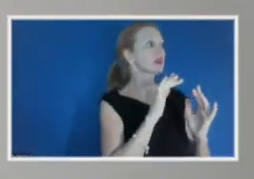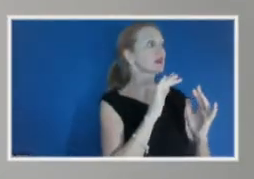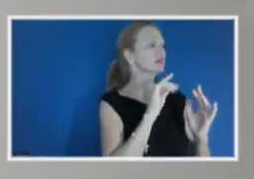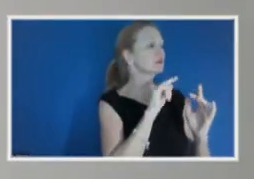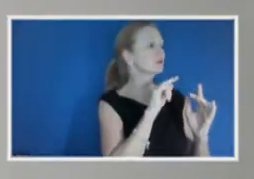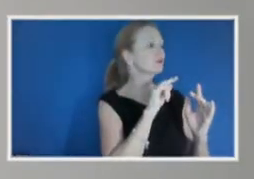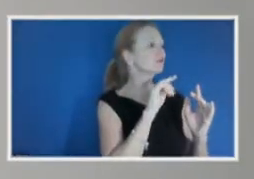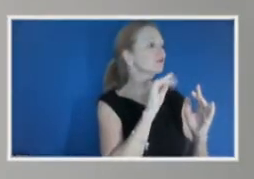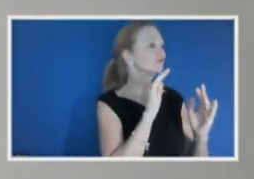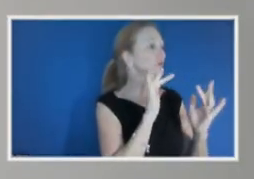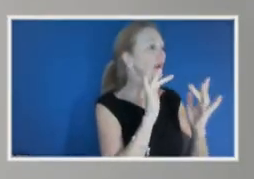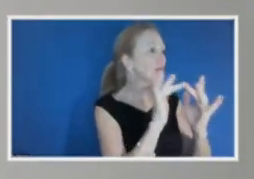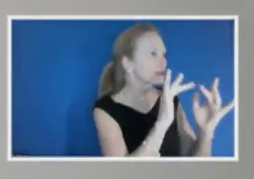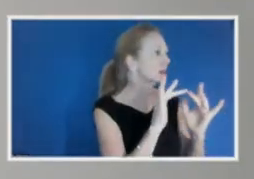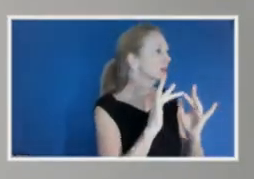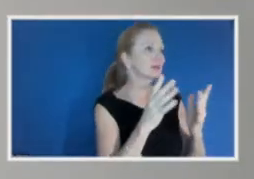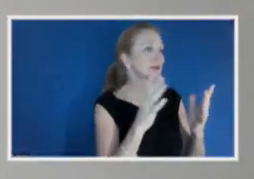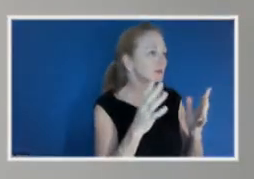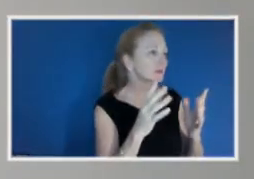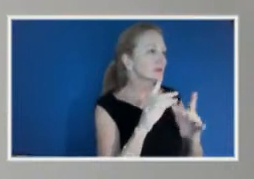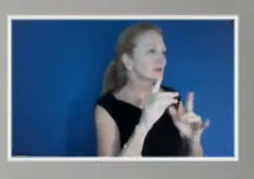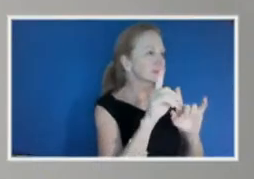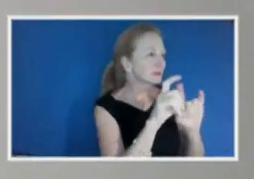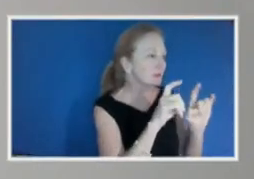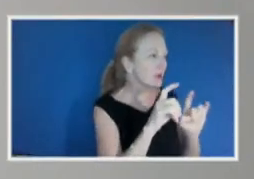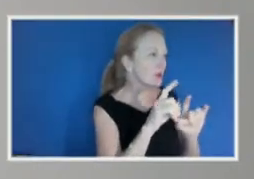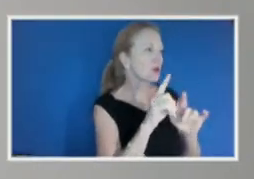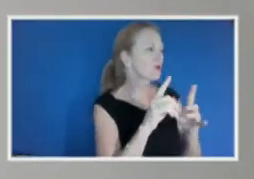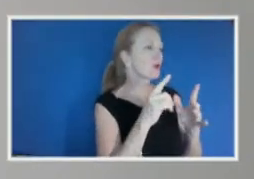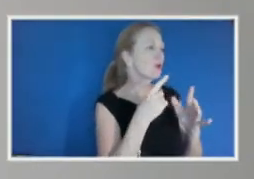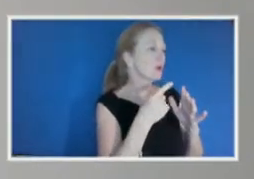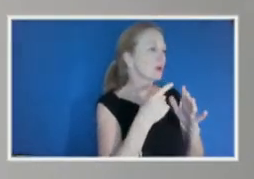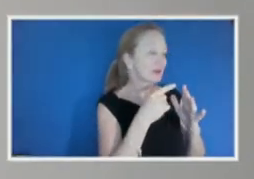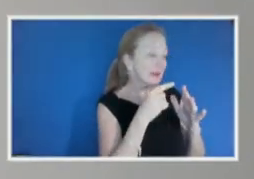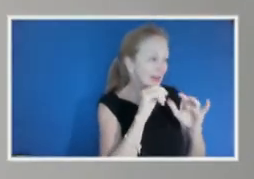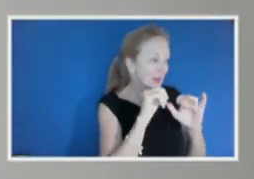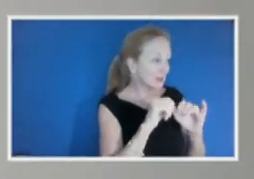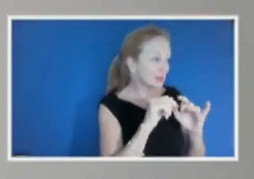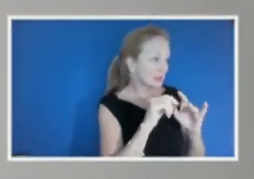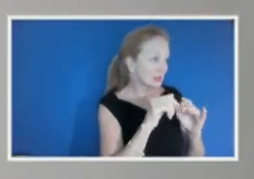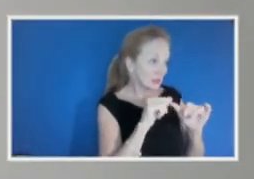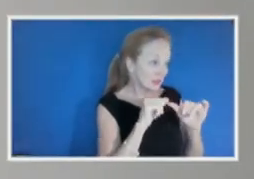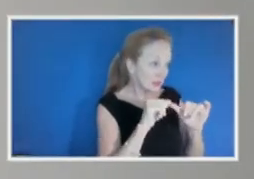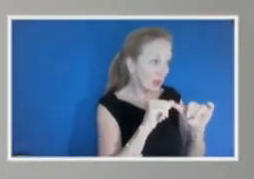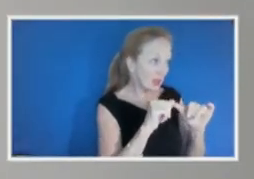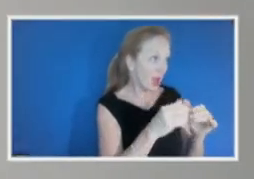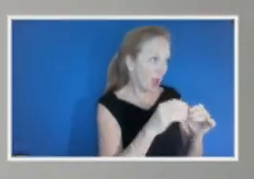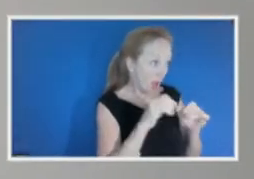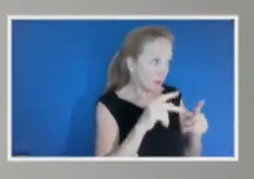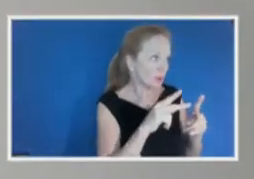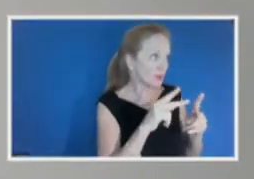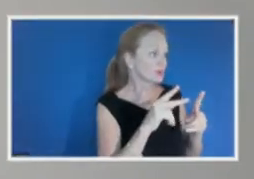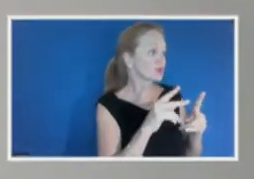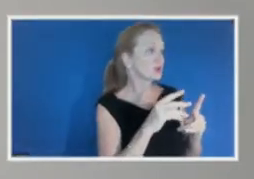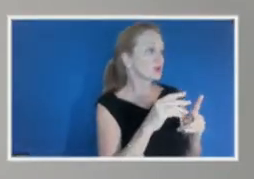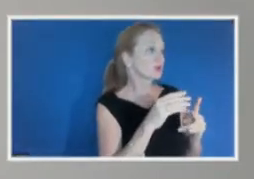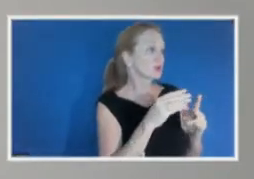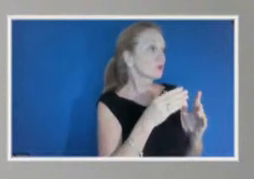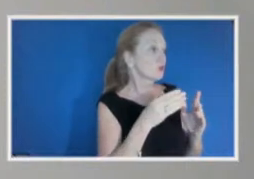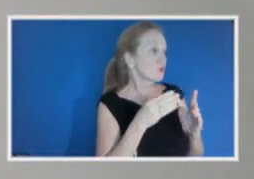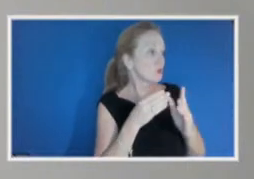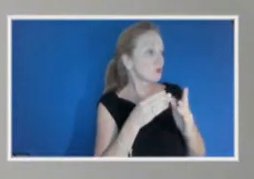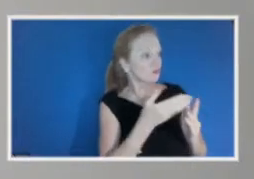see, where did you lose interest, or can we still have an opportunity to put you through the process?